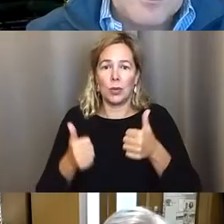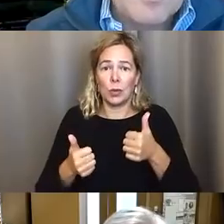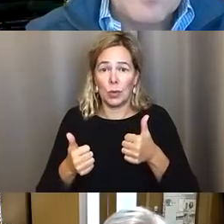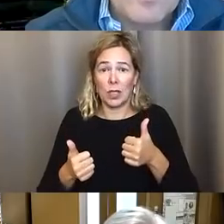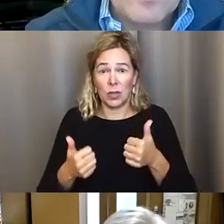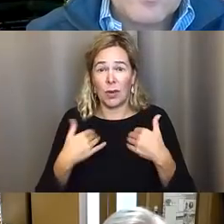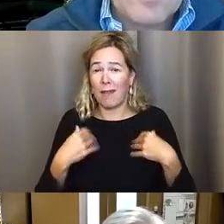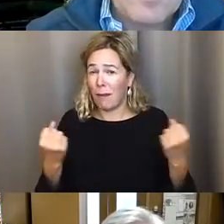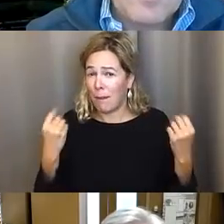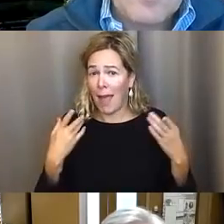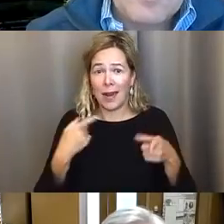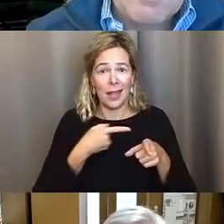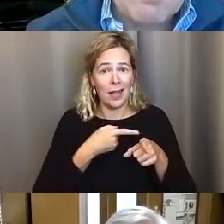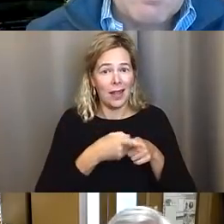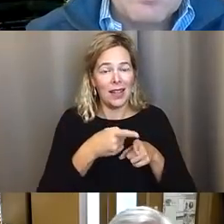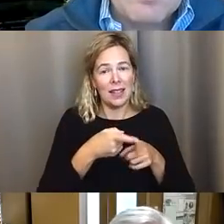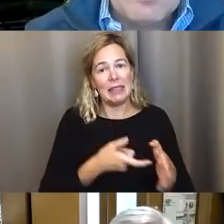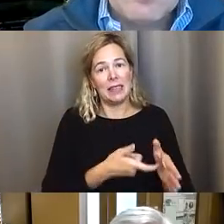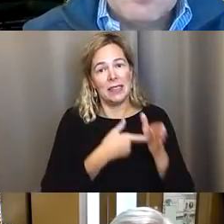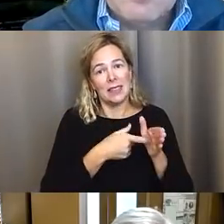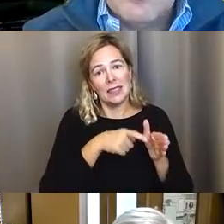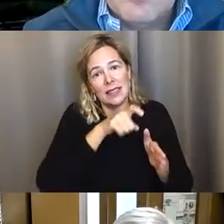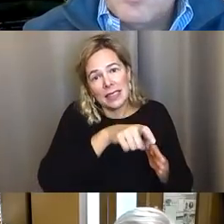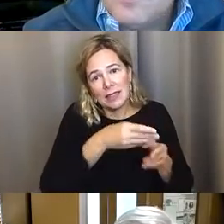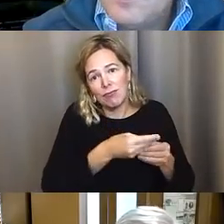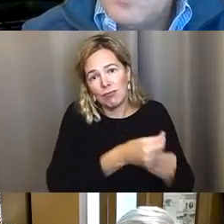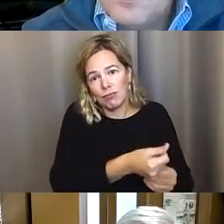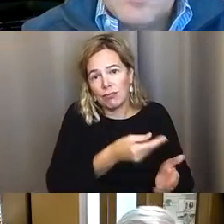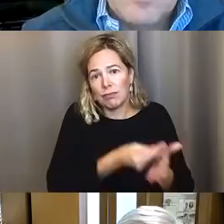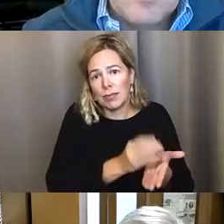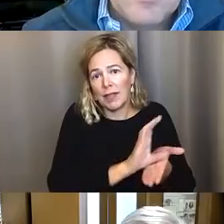needs. One thing I've been telling people as I talk to them about the budget is